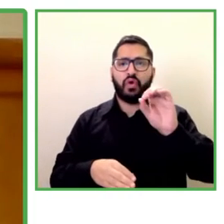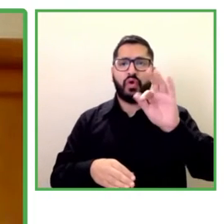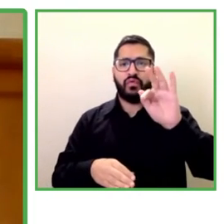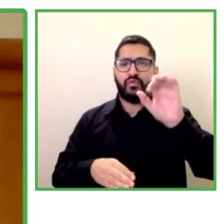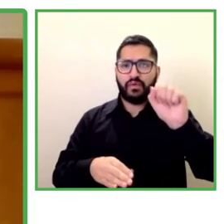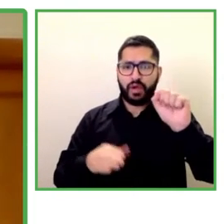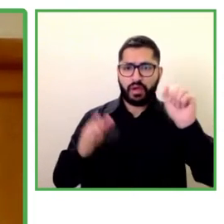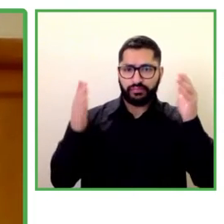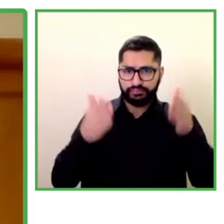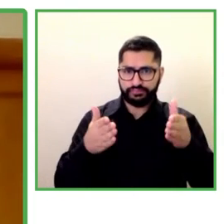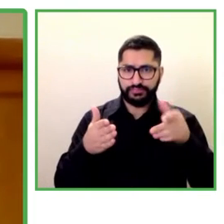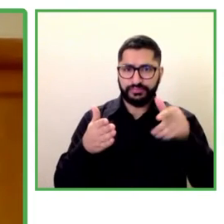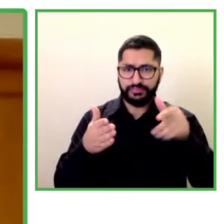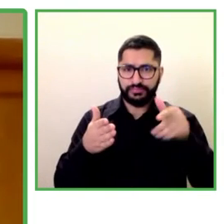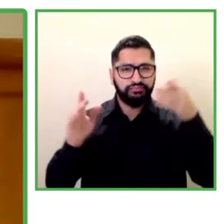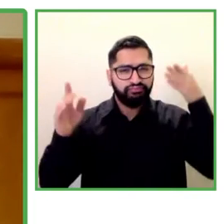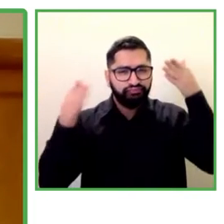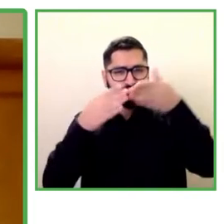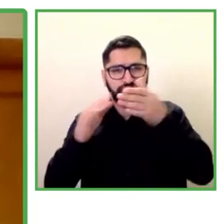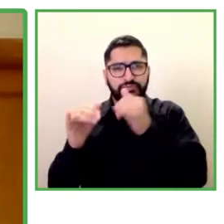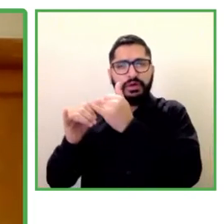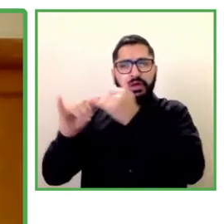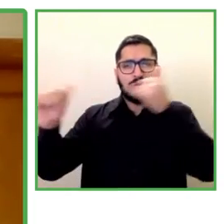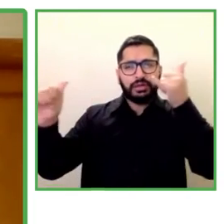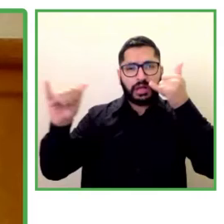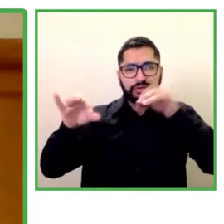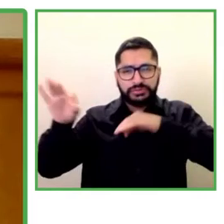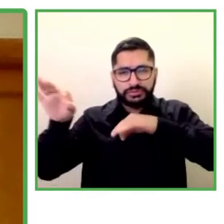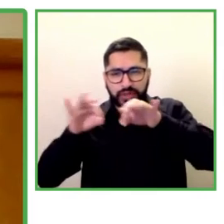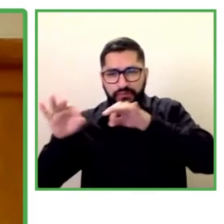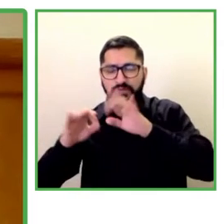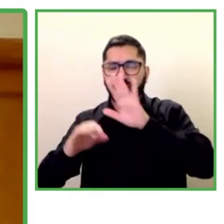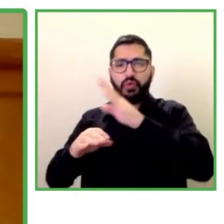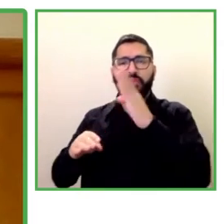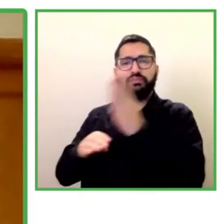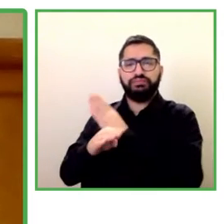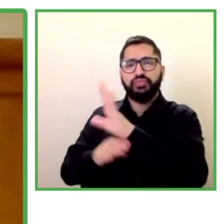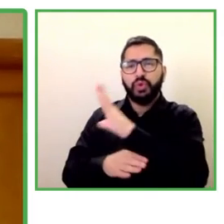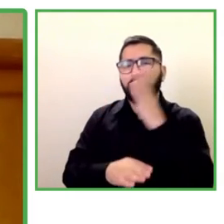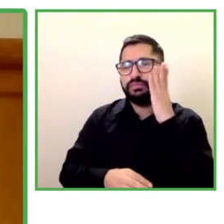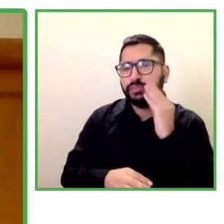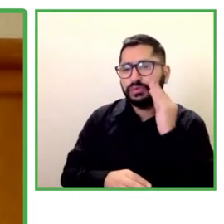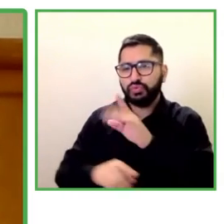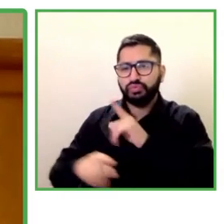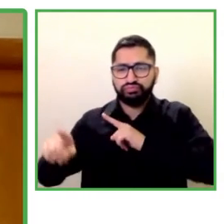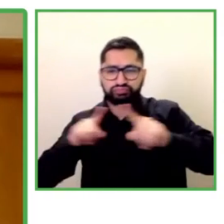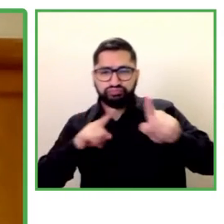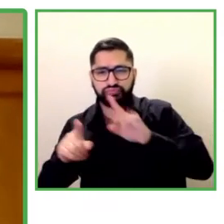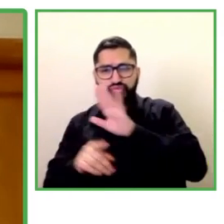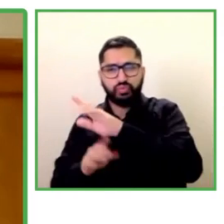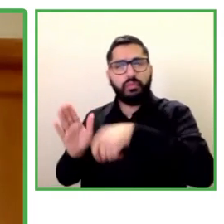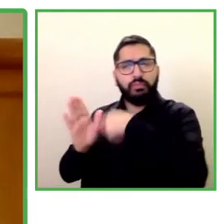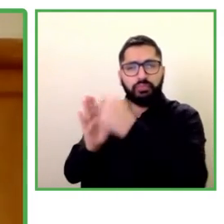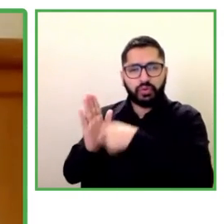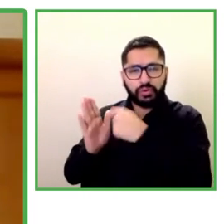the Network of Development and Promotion in Chile. She's coordinated programs of social